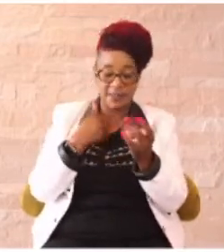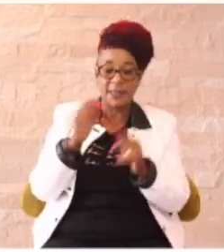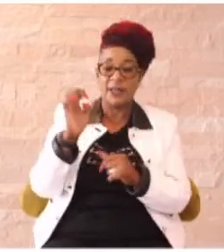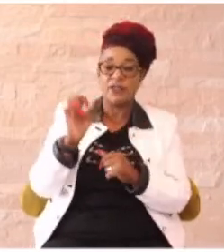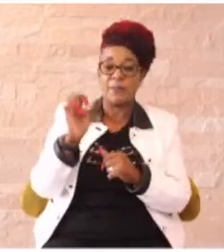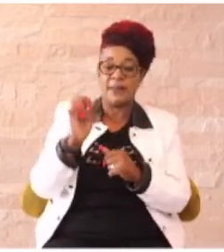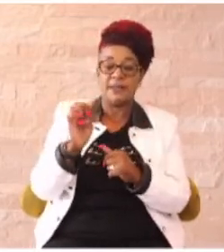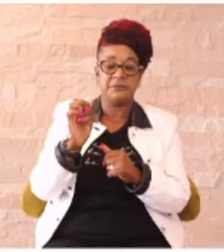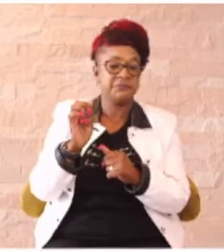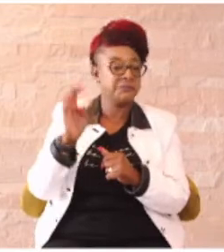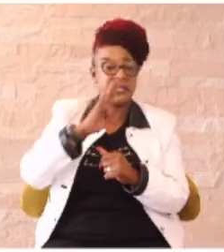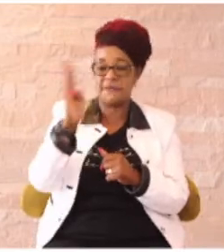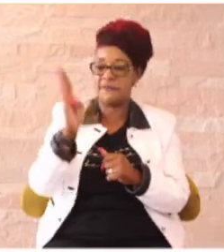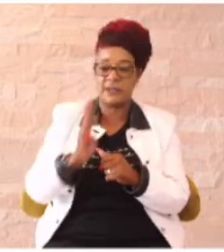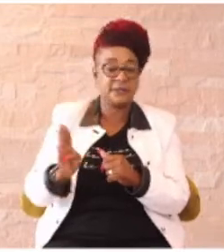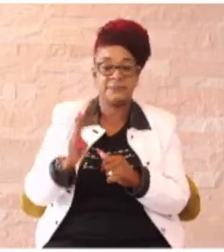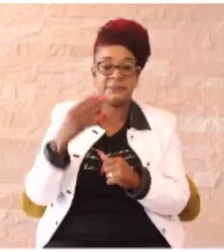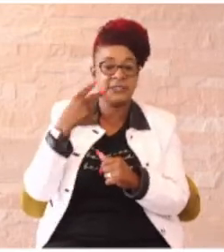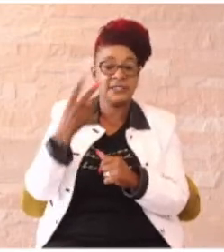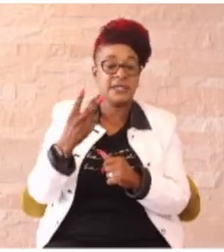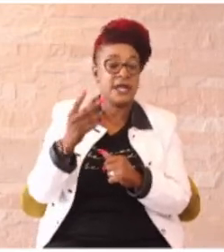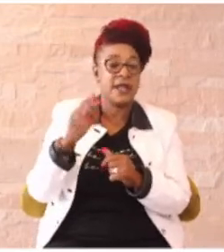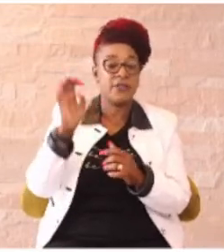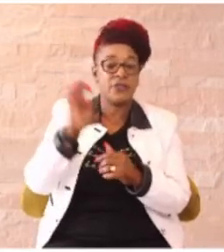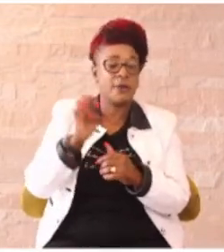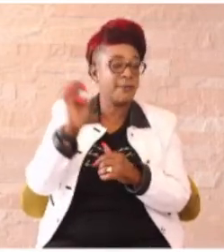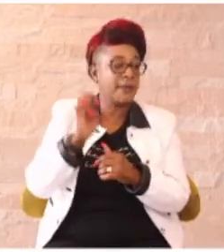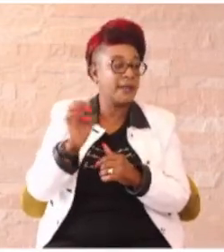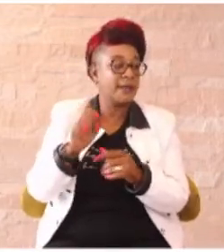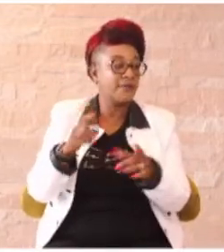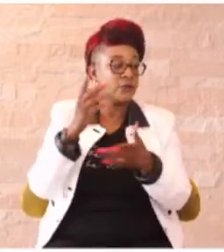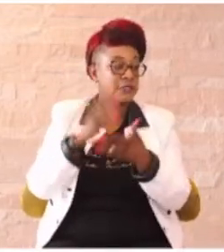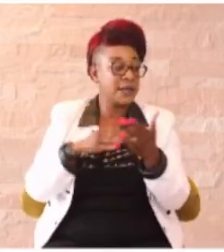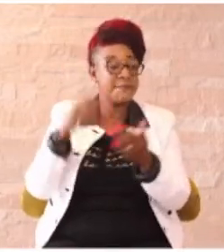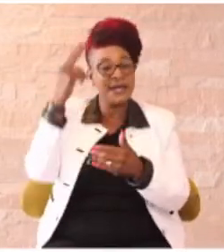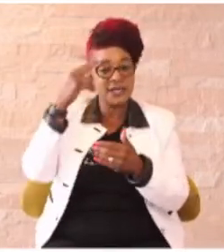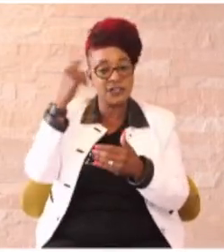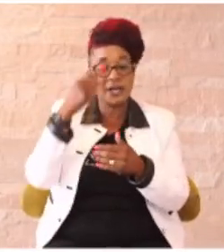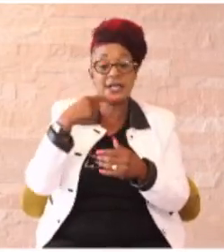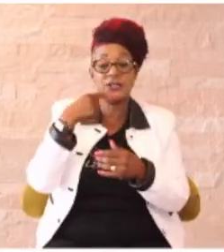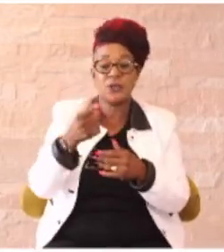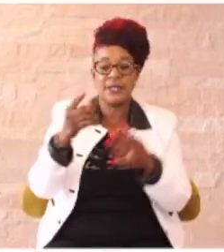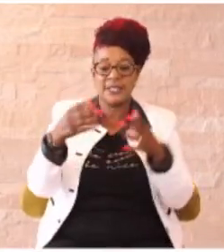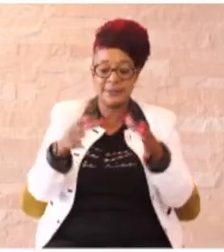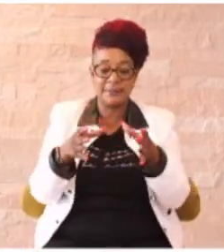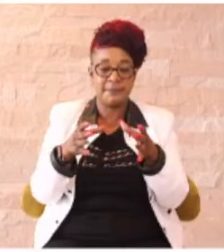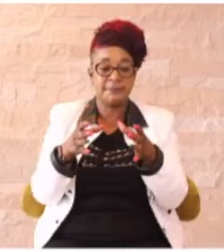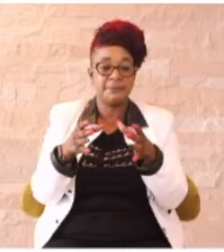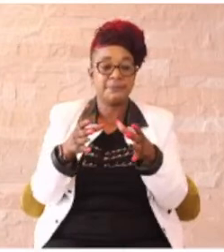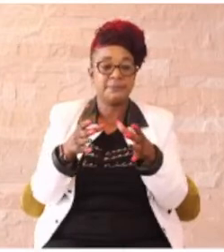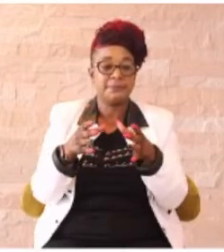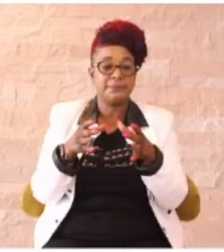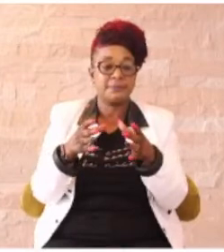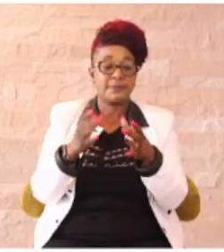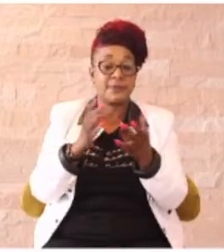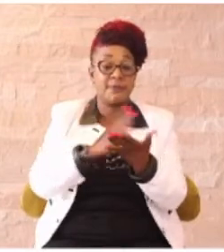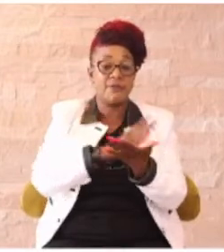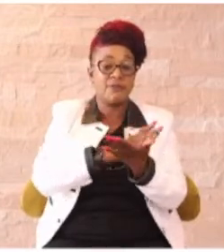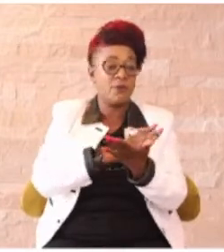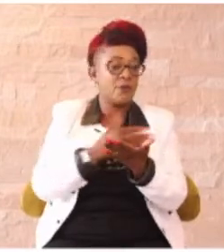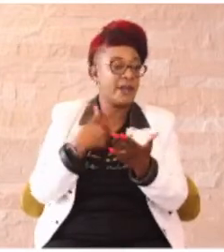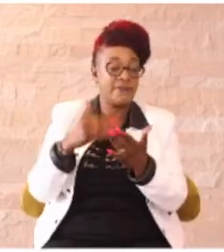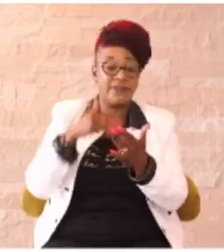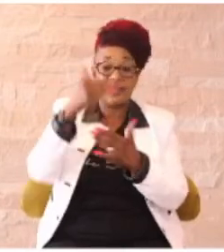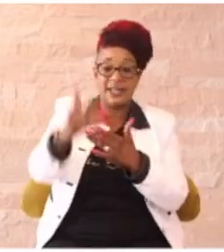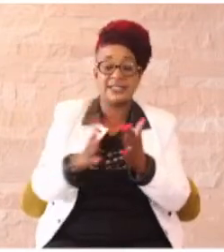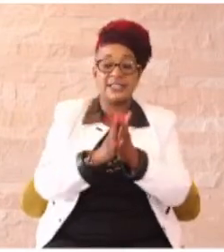I had never looked at Ethiopia. Until now, for some reason, I told them, the Ethiopian team, before we have our next general